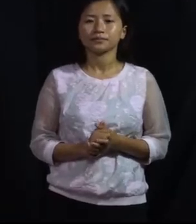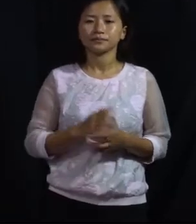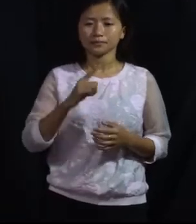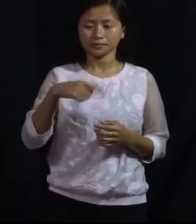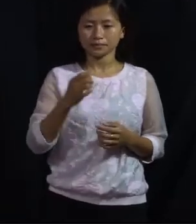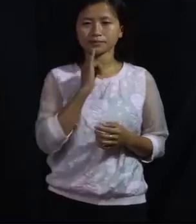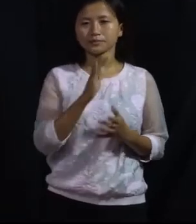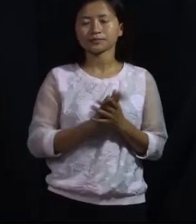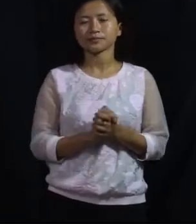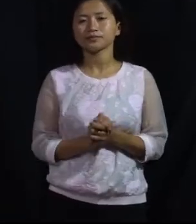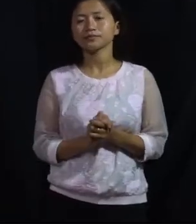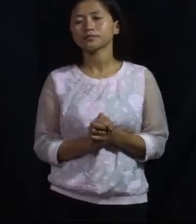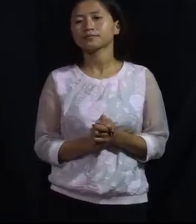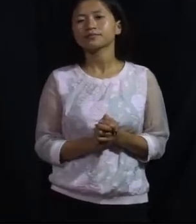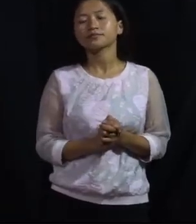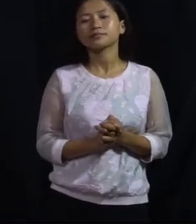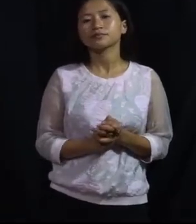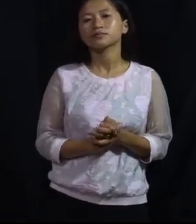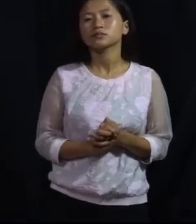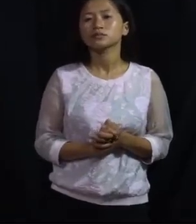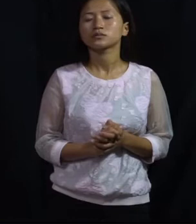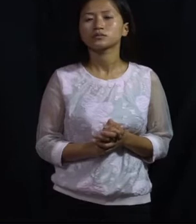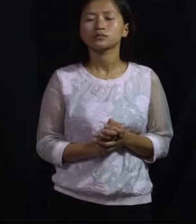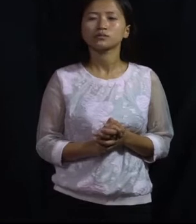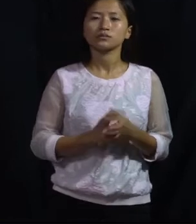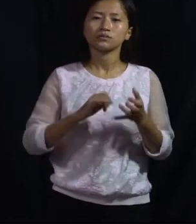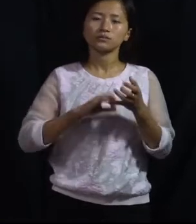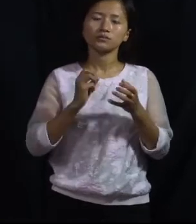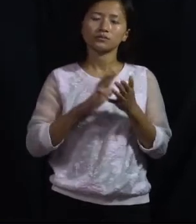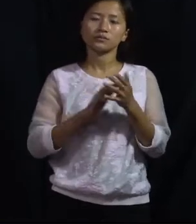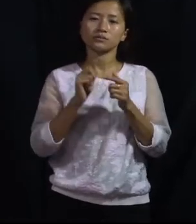Next is, let's solve question number